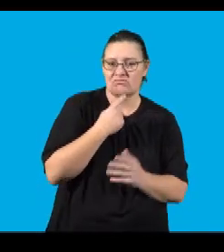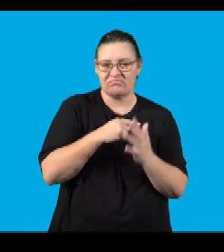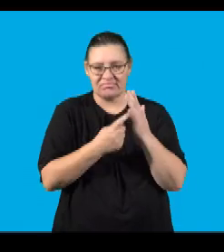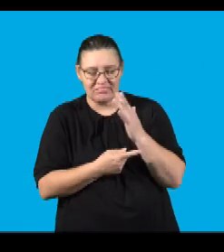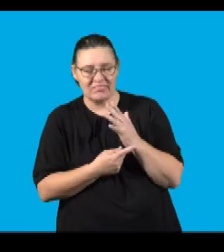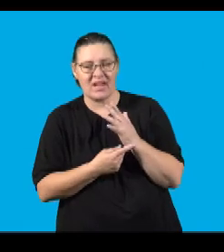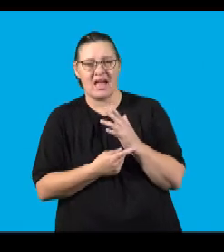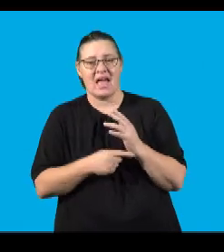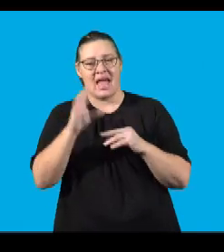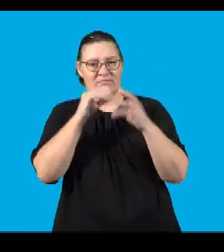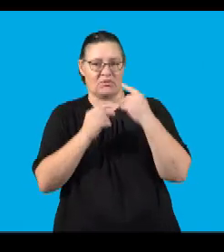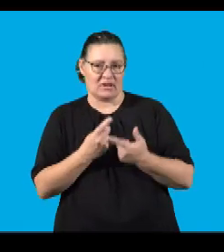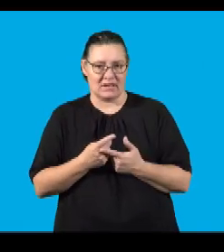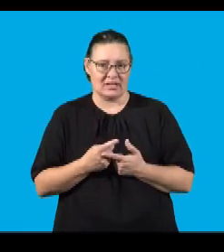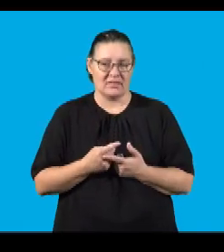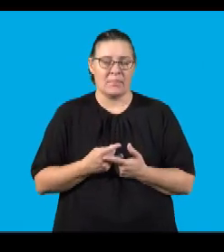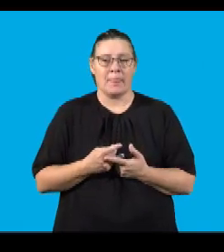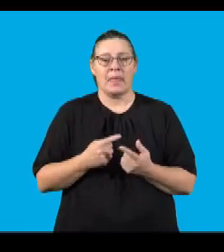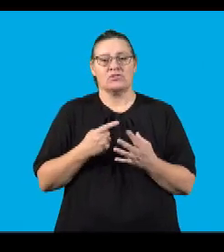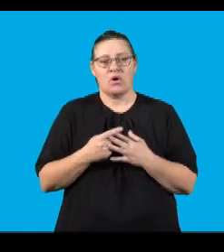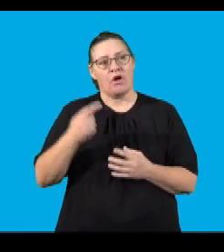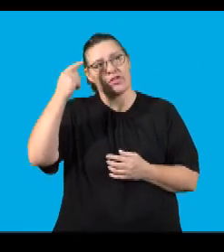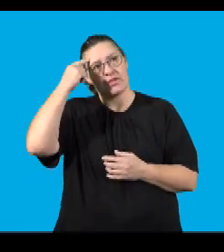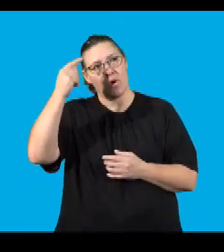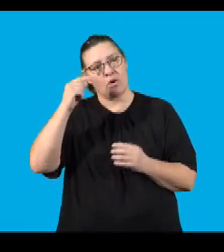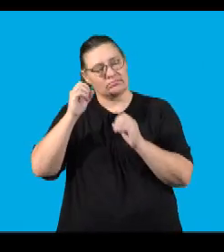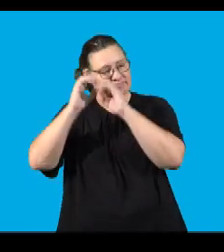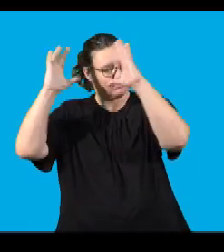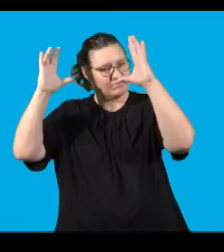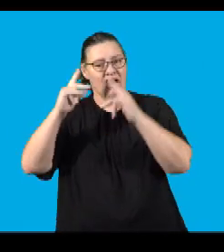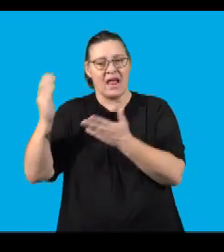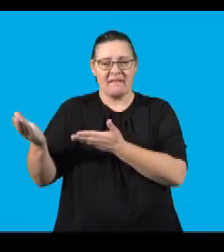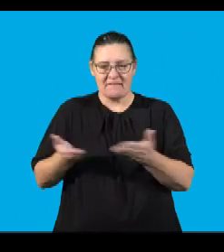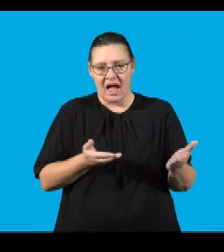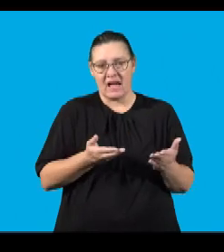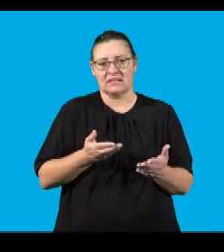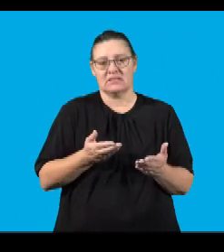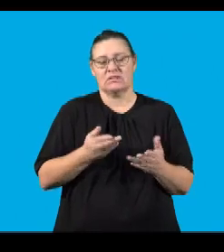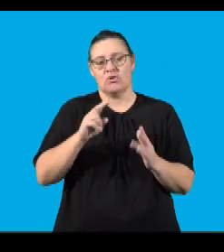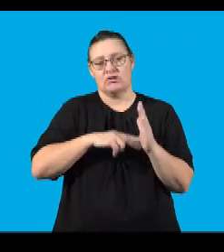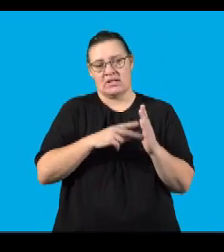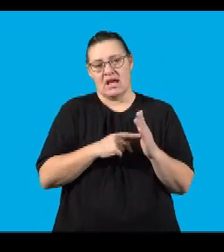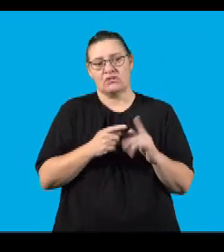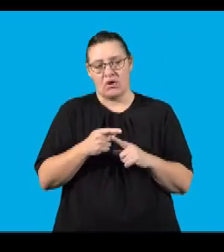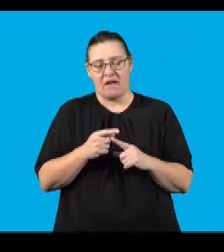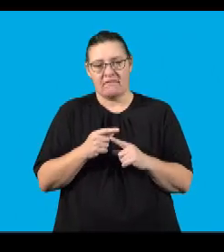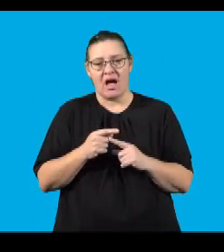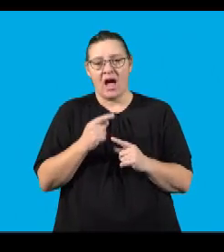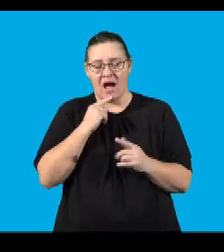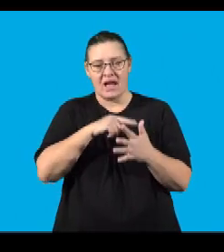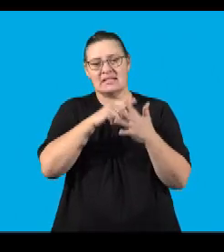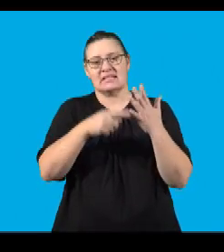also the lollipop is in the foreground. And then the thought bubbles also invite the reader and emphasizes the